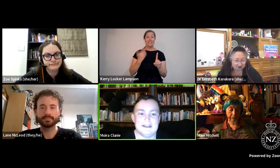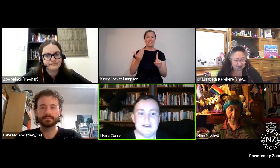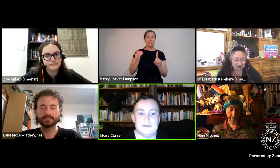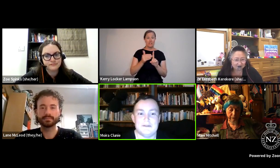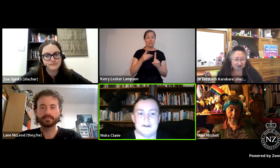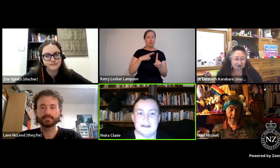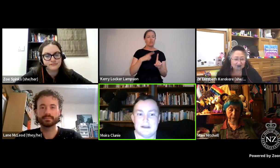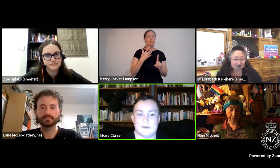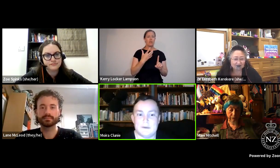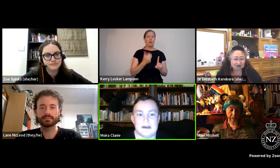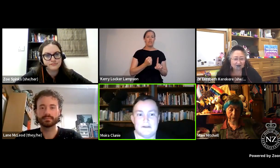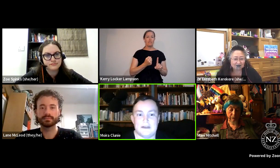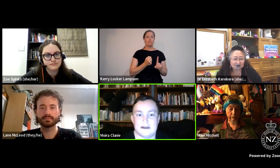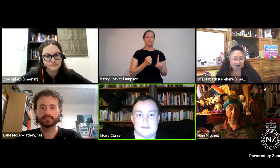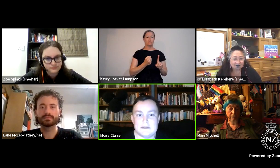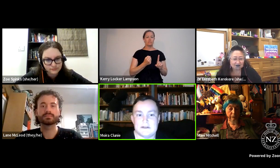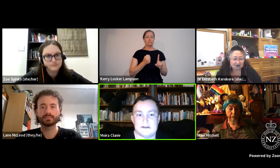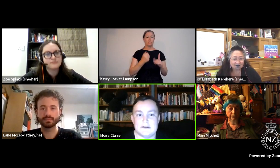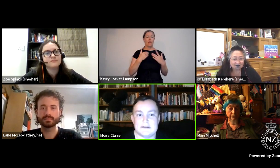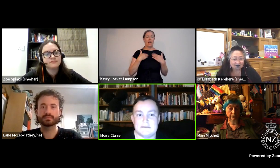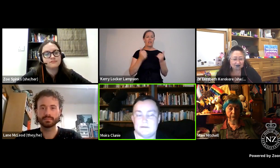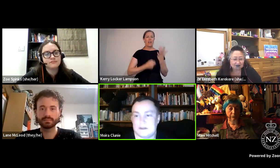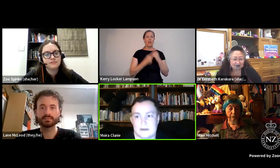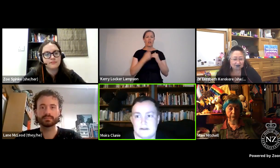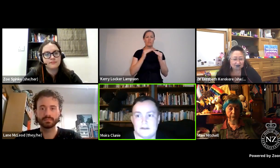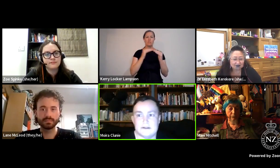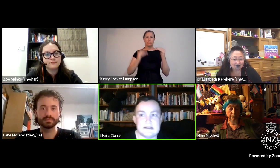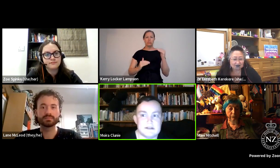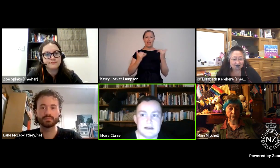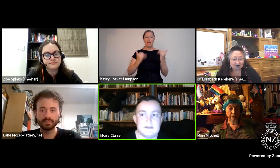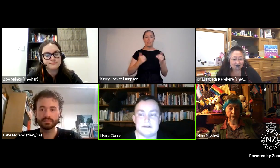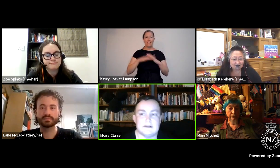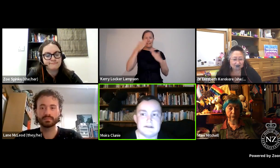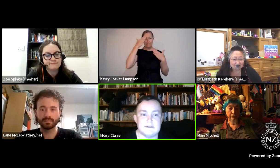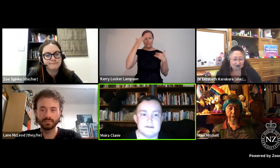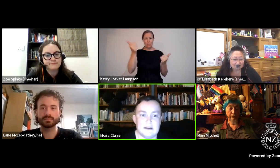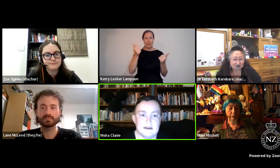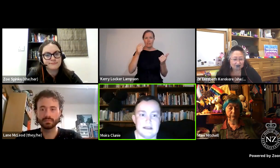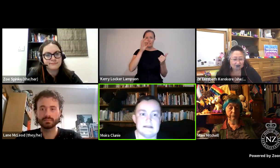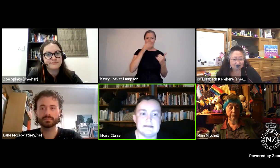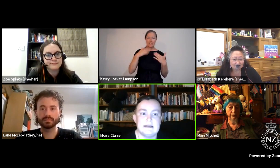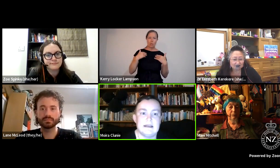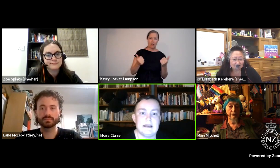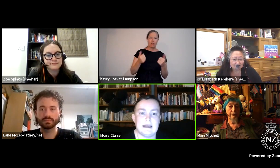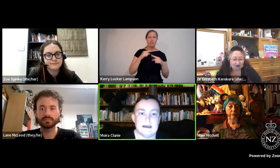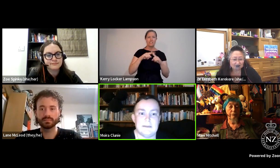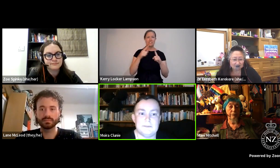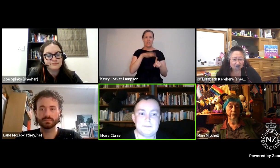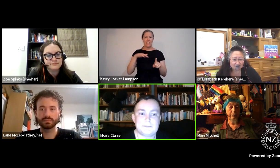having, we've got inequitable health outcomes across mental health, across sexual health, across lots of different areas,